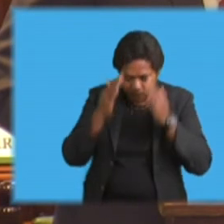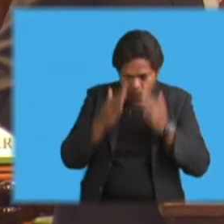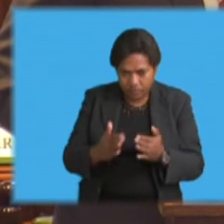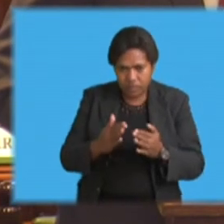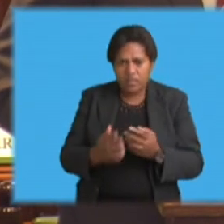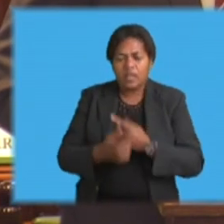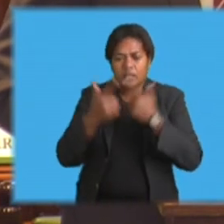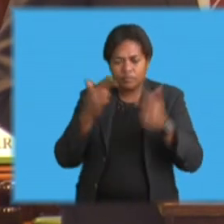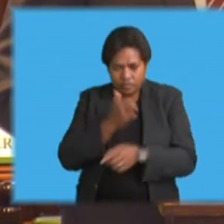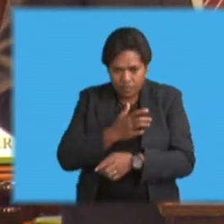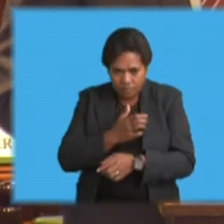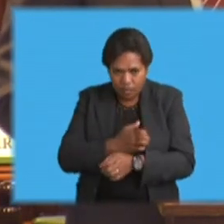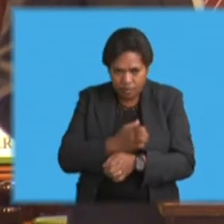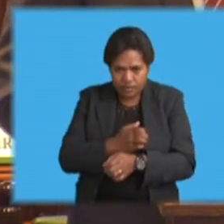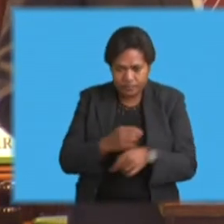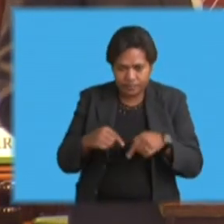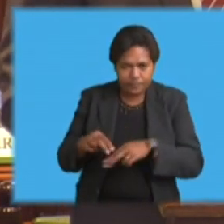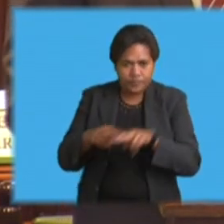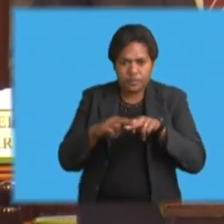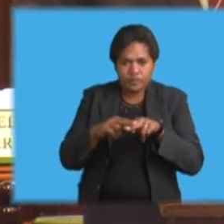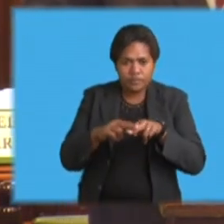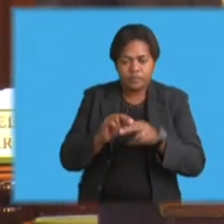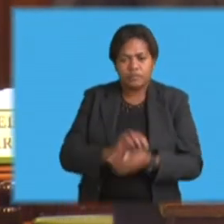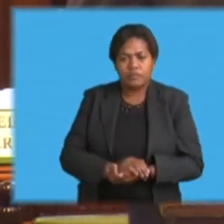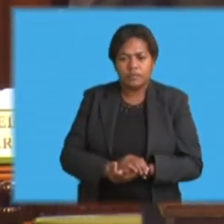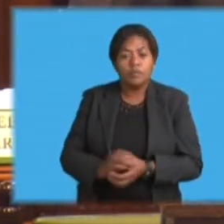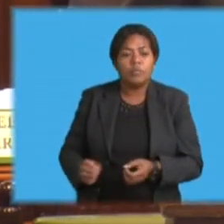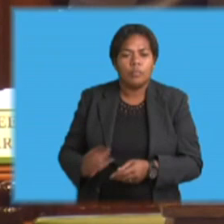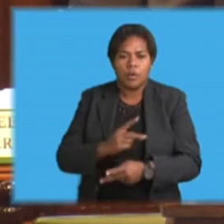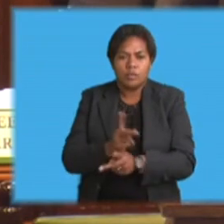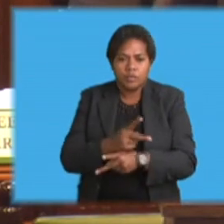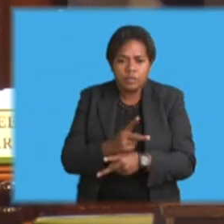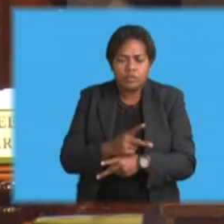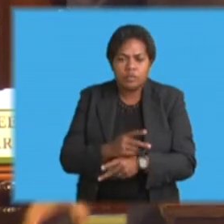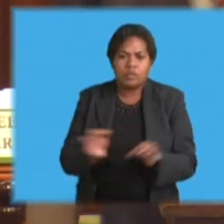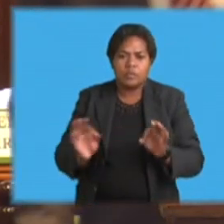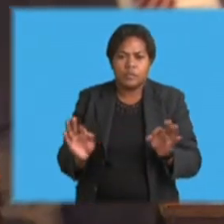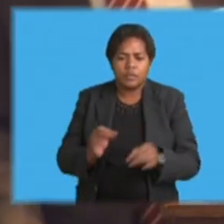Fiji, and we are vigorously pursuing programs aimed at reducing unemployment. I thank you, Madam Speaker.